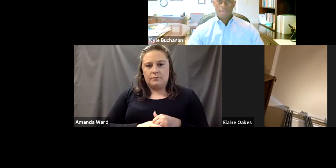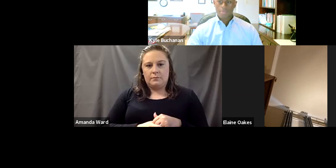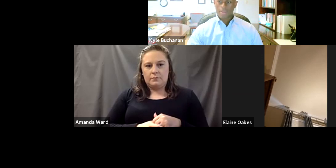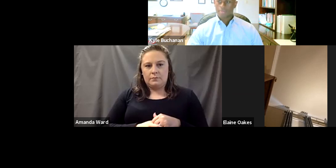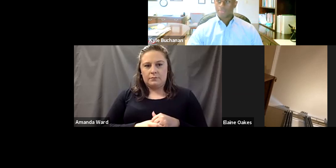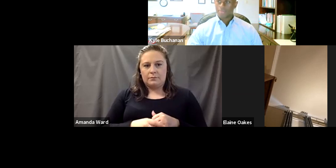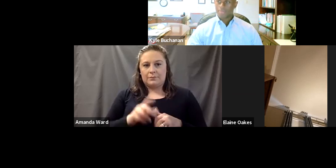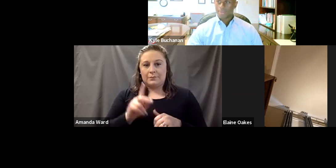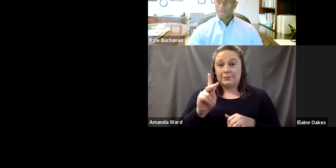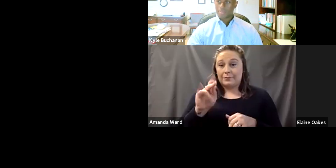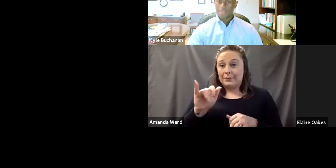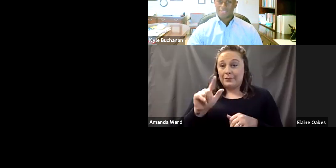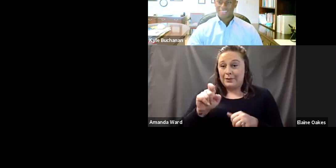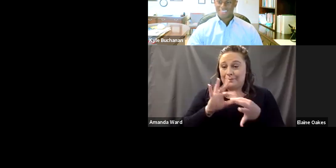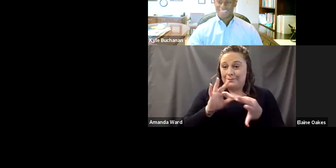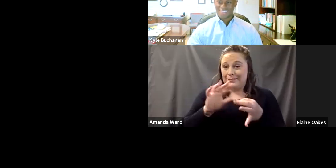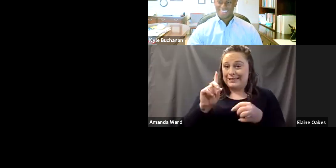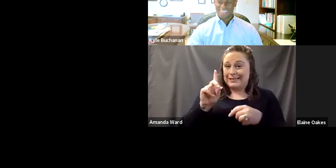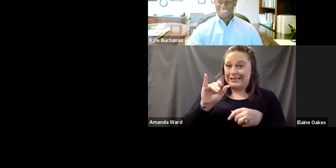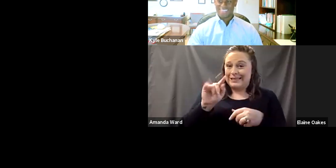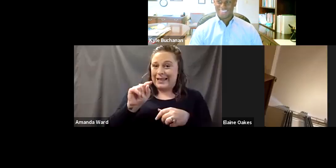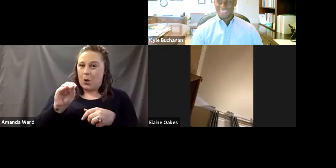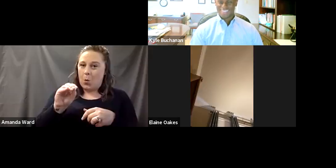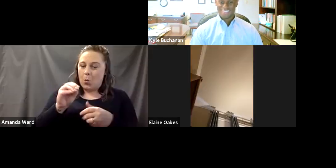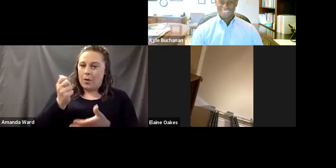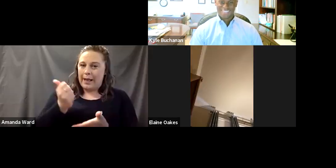Ditto. Amen. All the above.